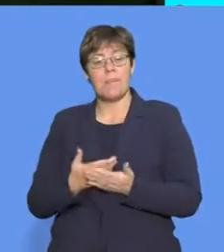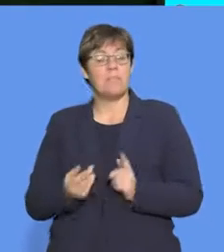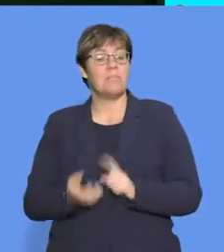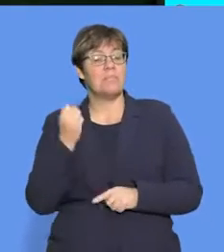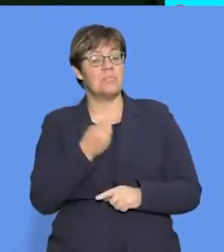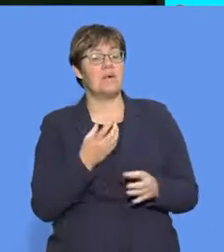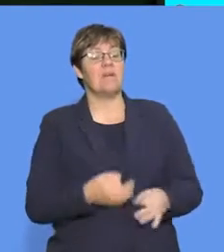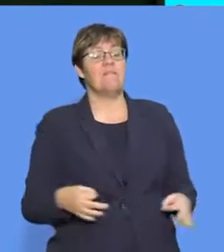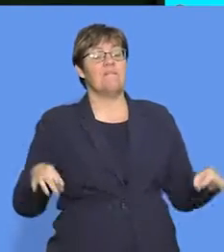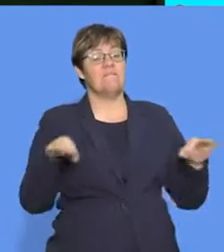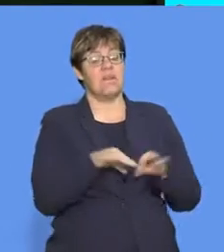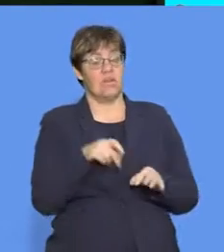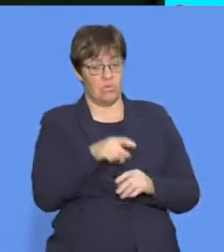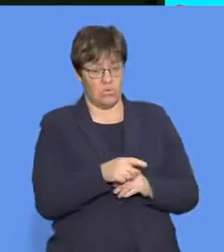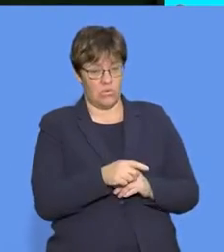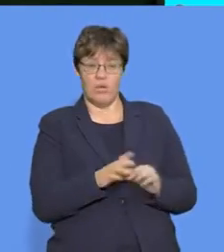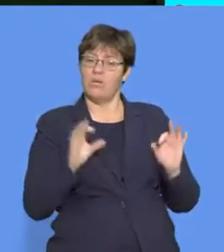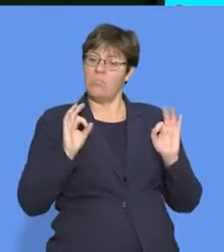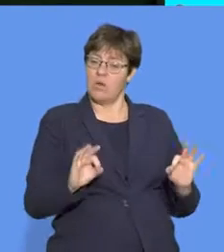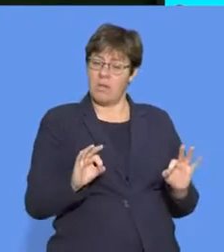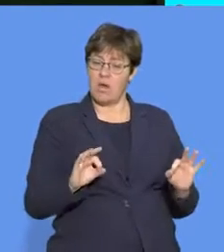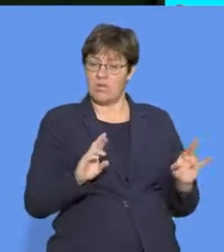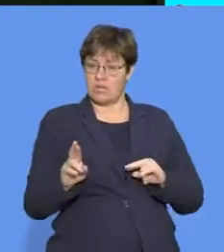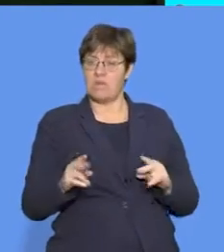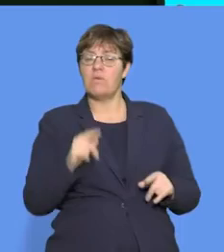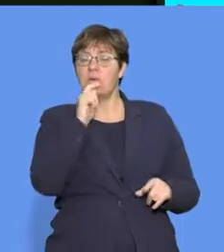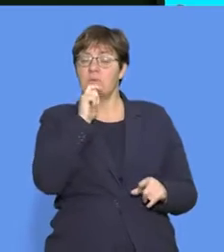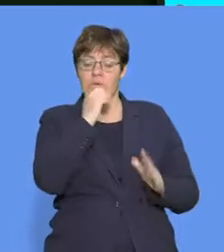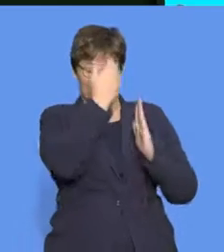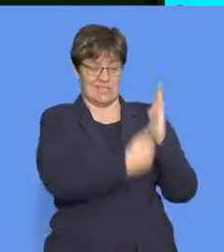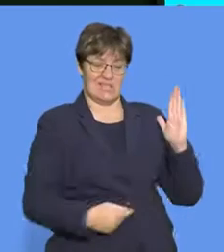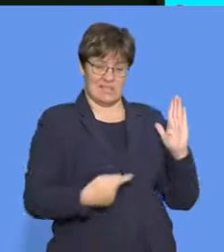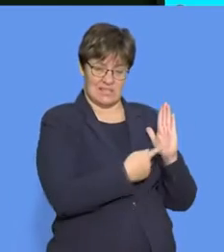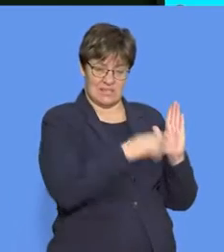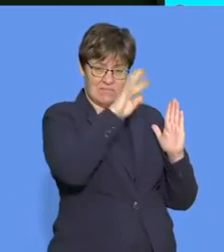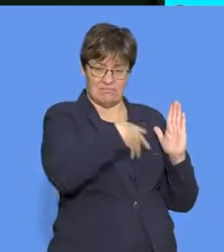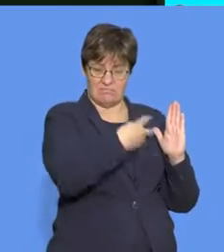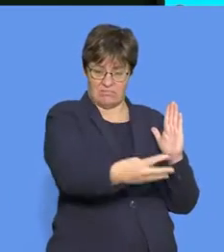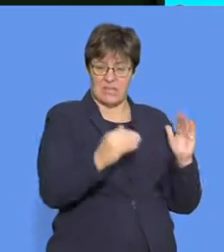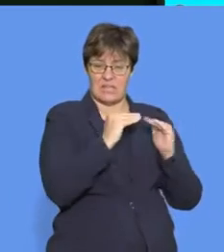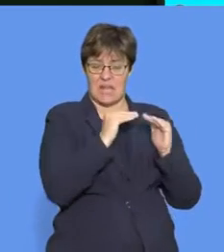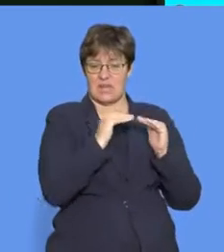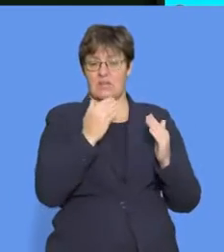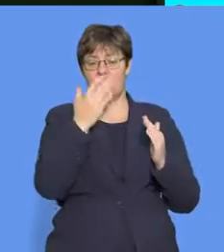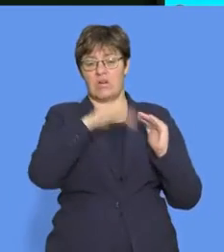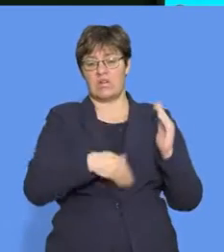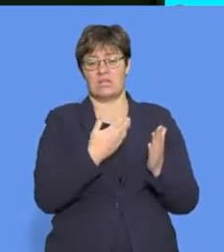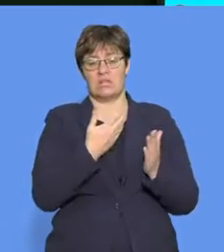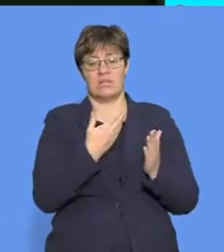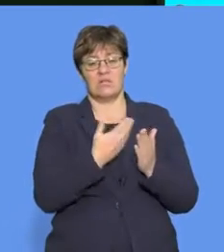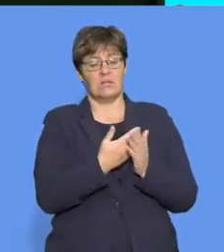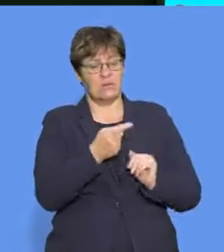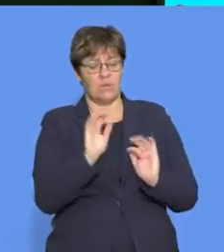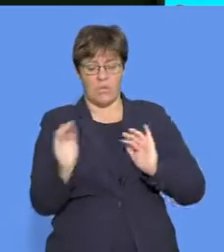To be able to get the values out and to get the proper reaction, I've got to go to the table of standard